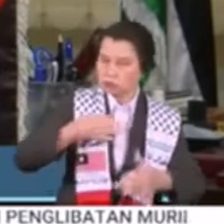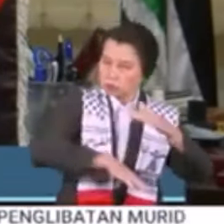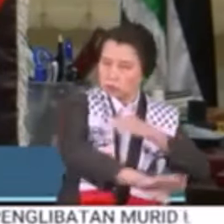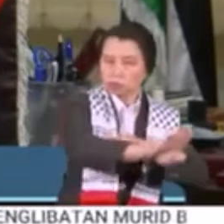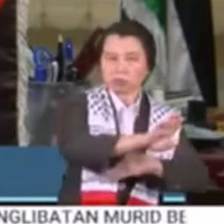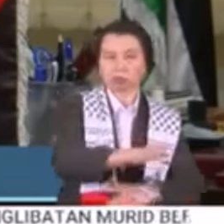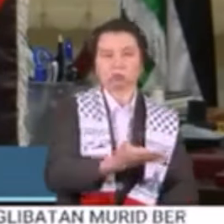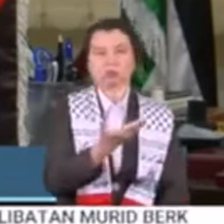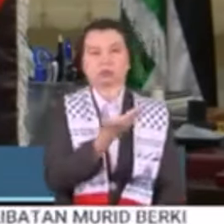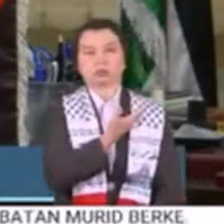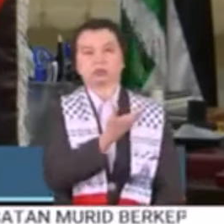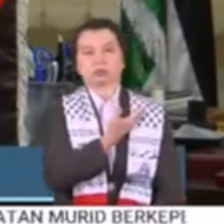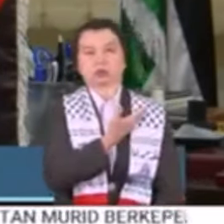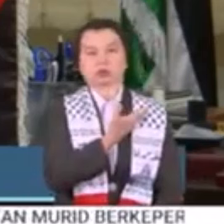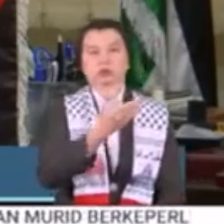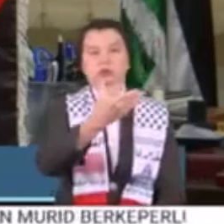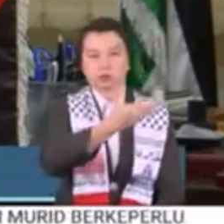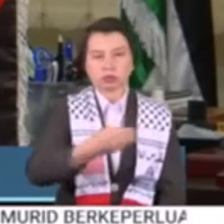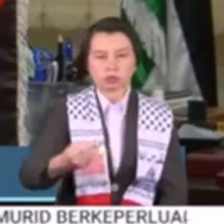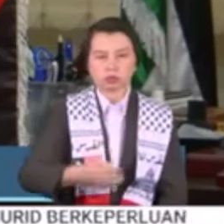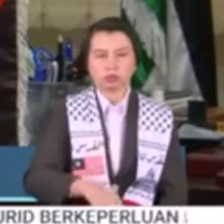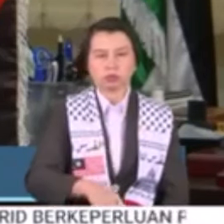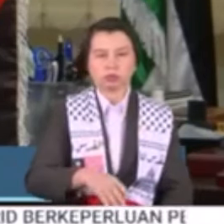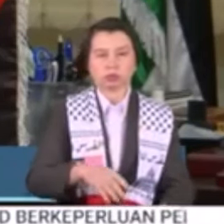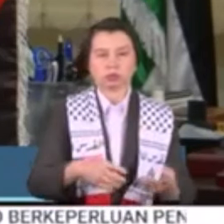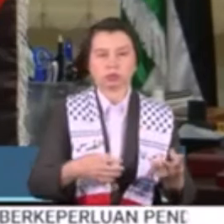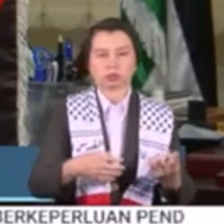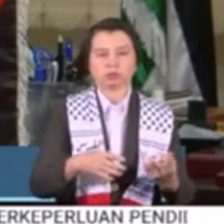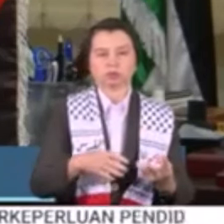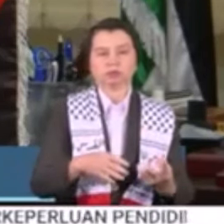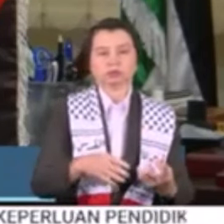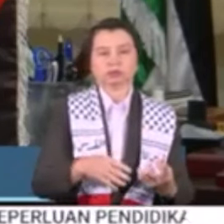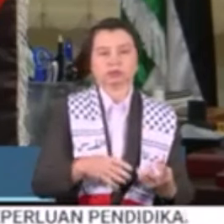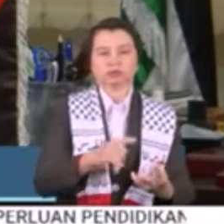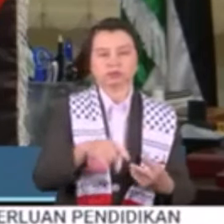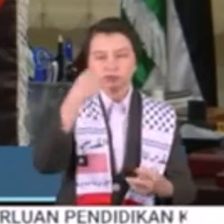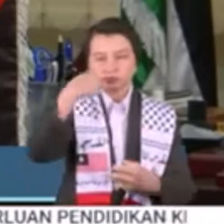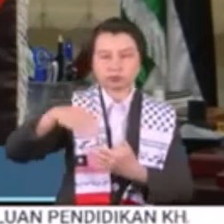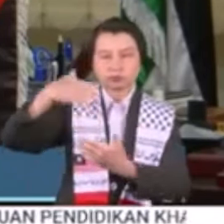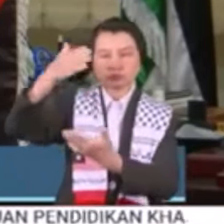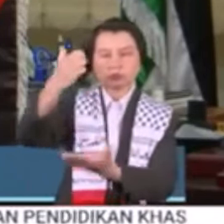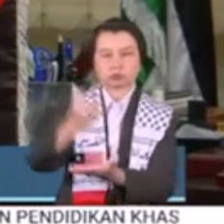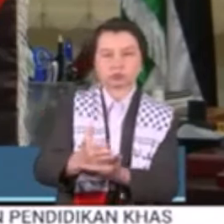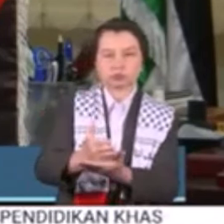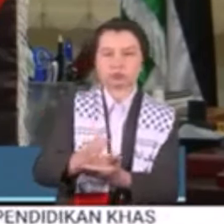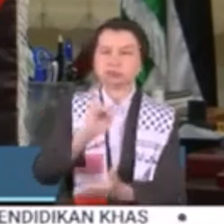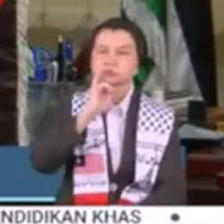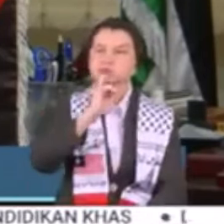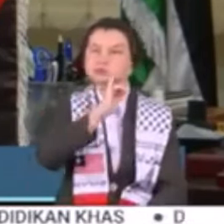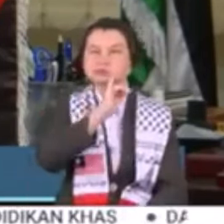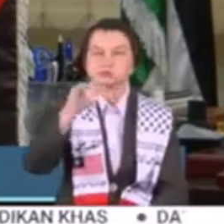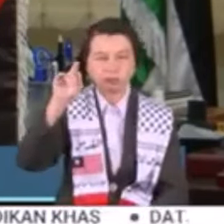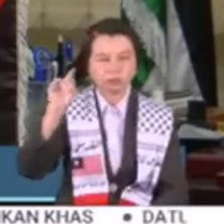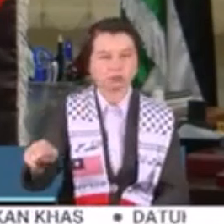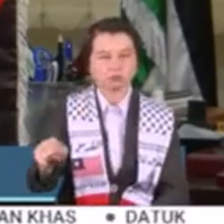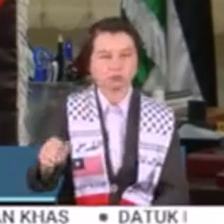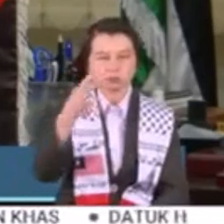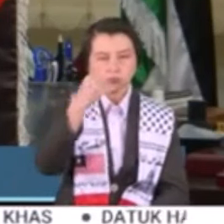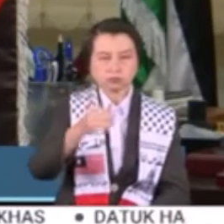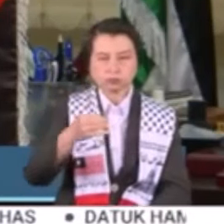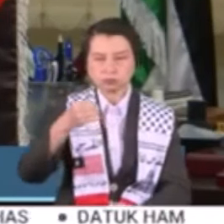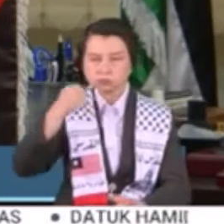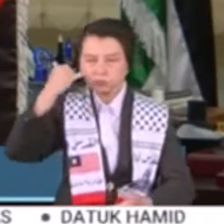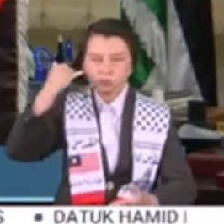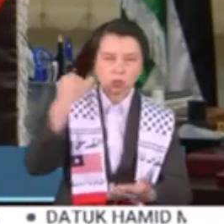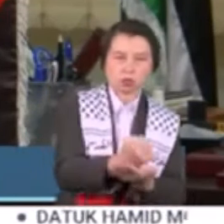Gaza. Beside these two top priority things, to stop the Israeli settlers'